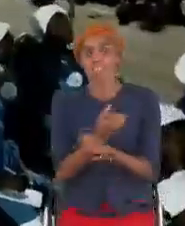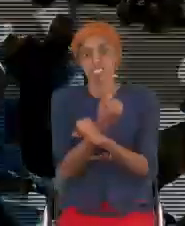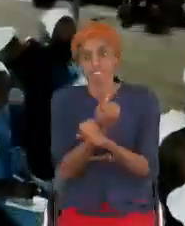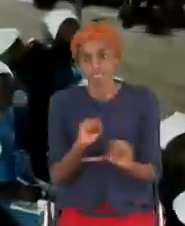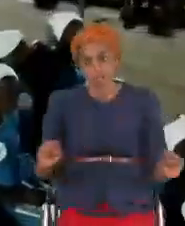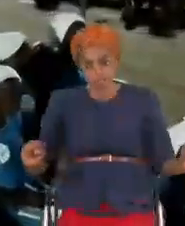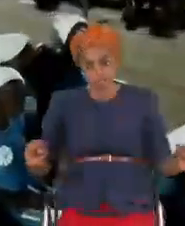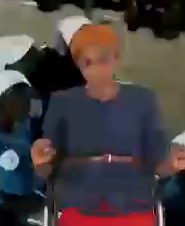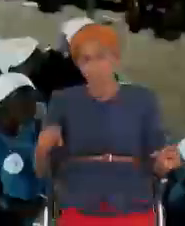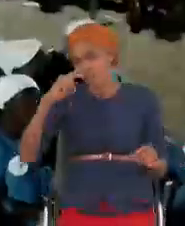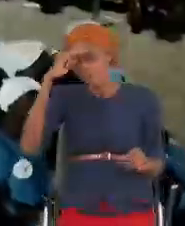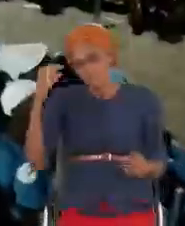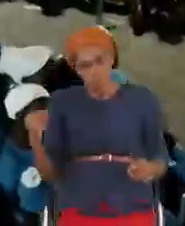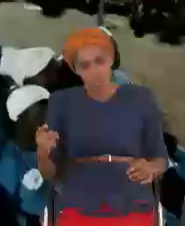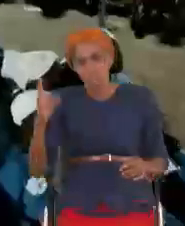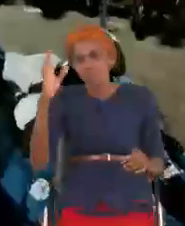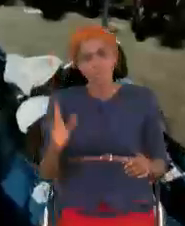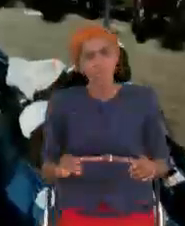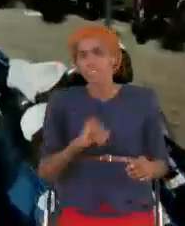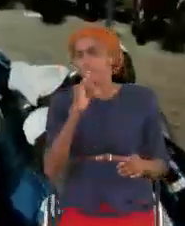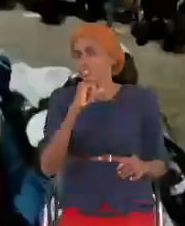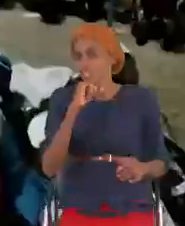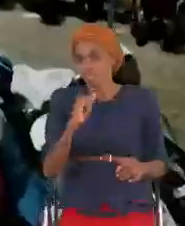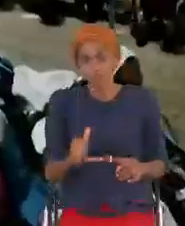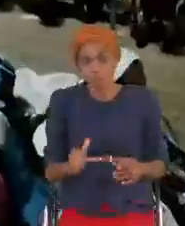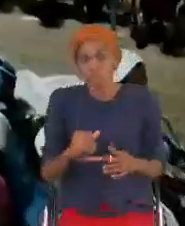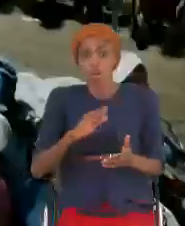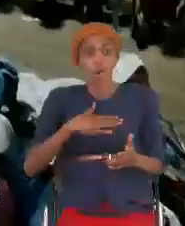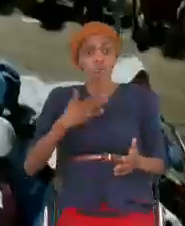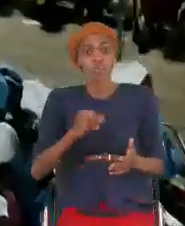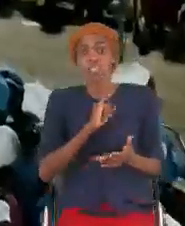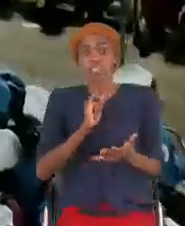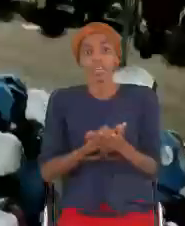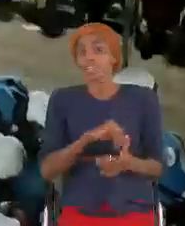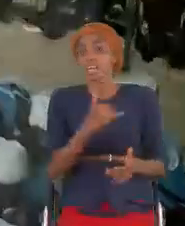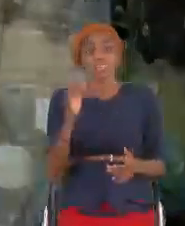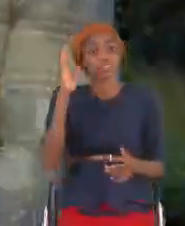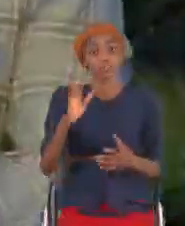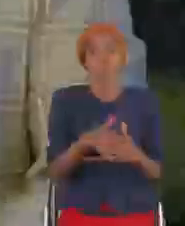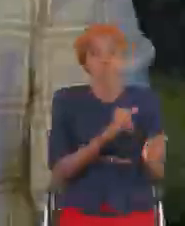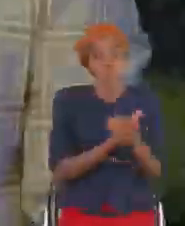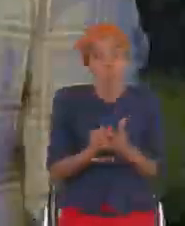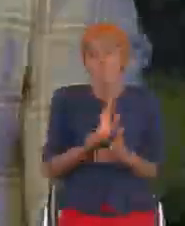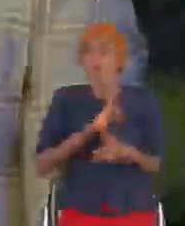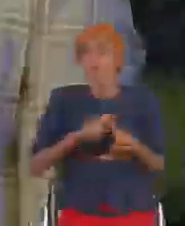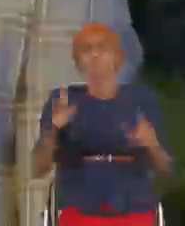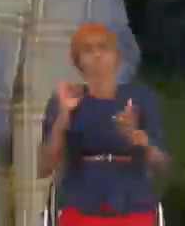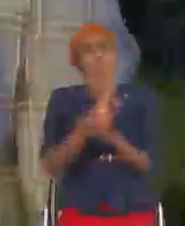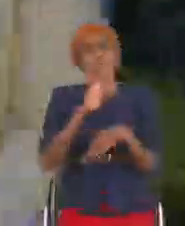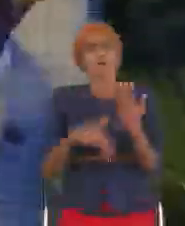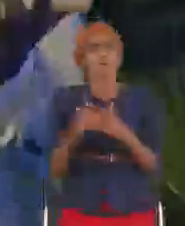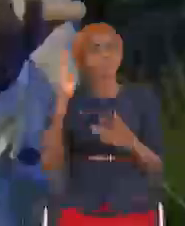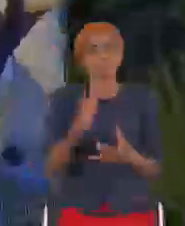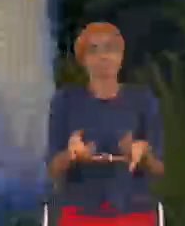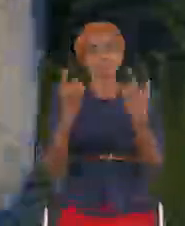God is not willing that any should perish, but that all should come to repentance.